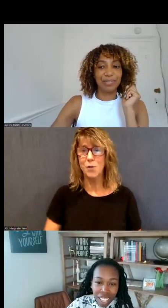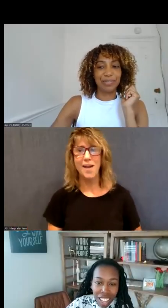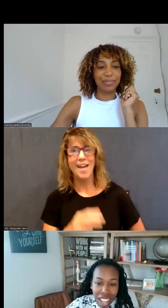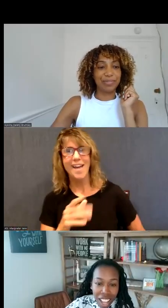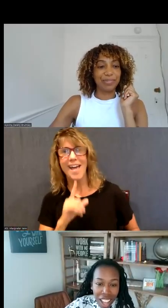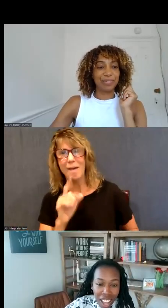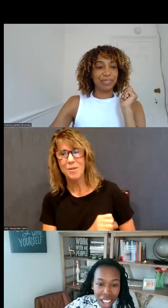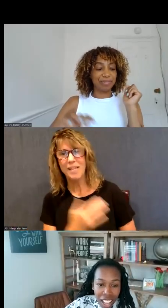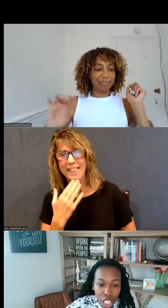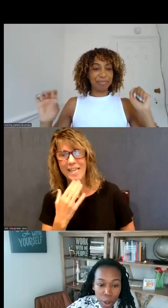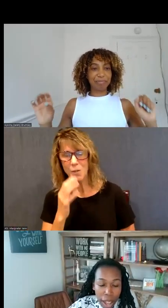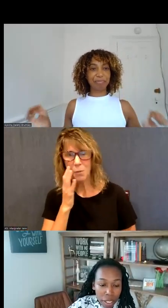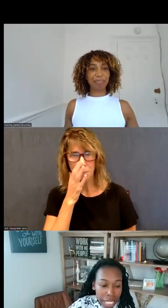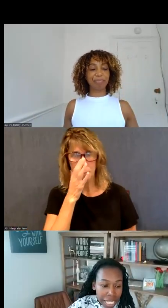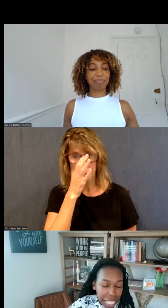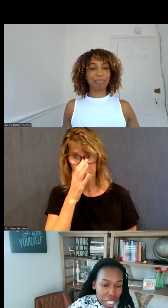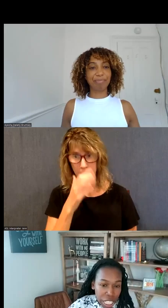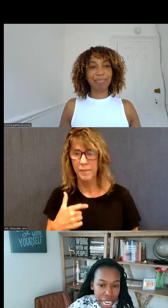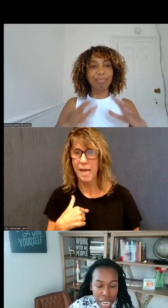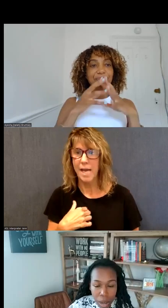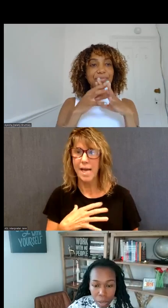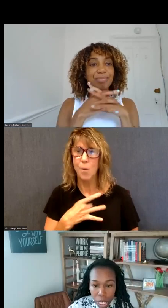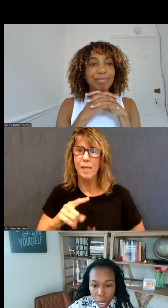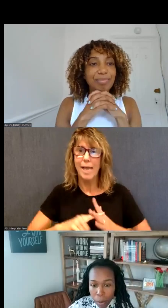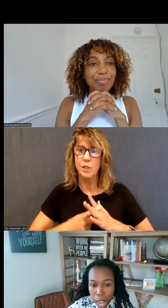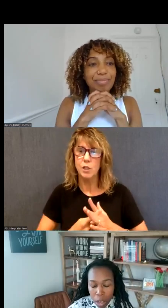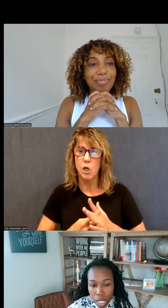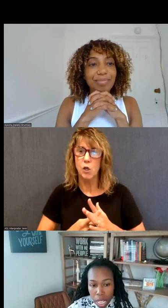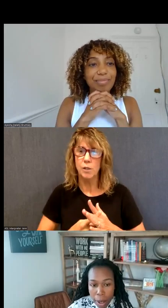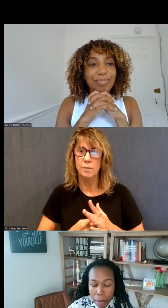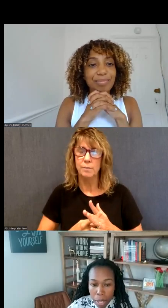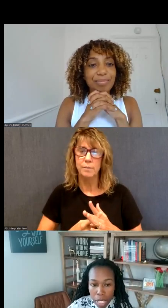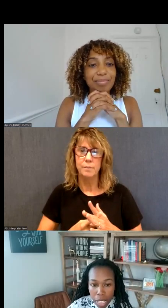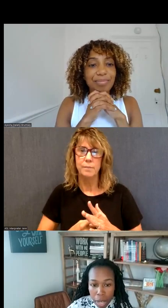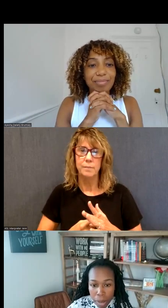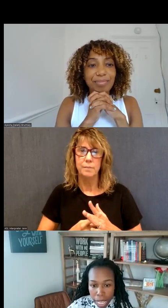you. So I would like to get started to talk about